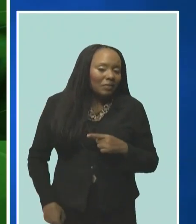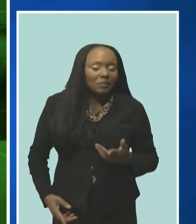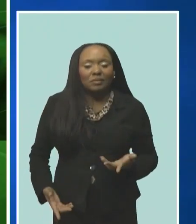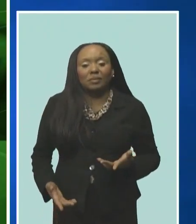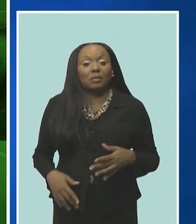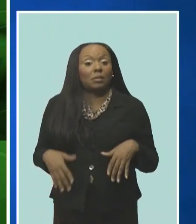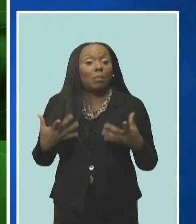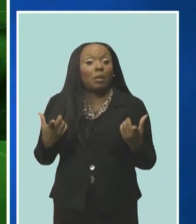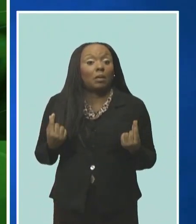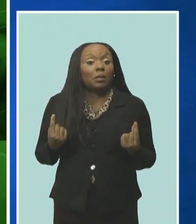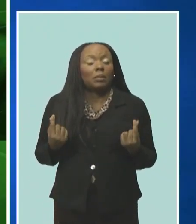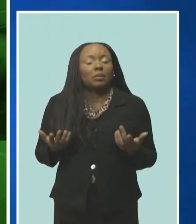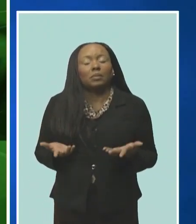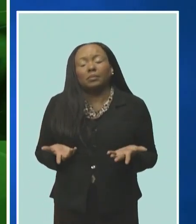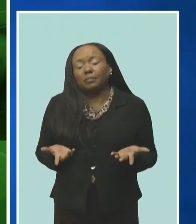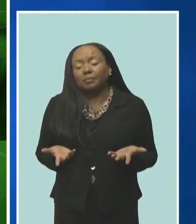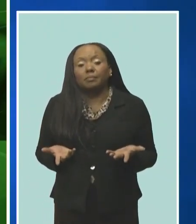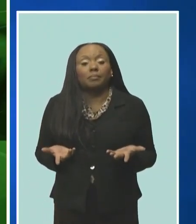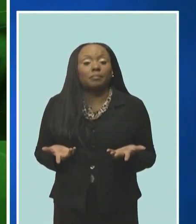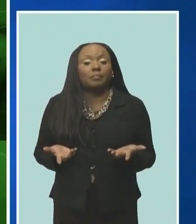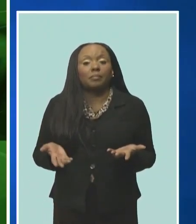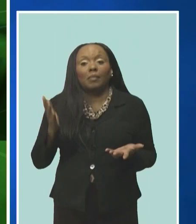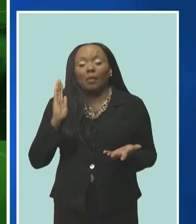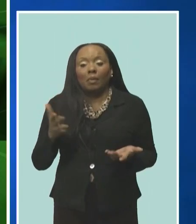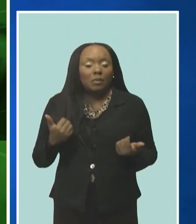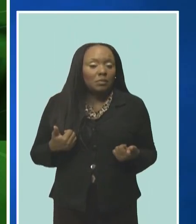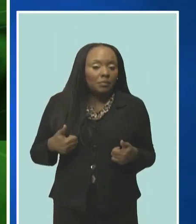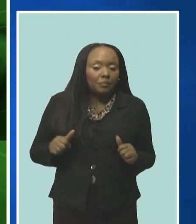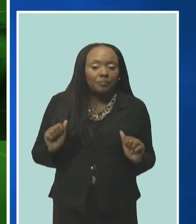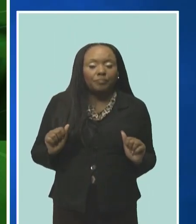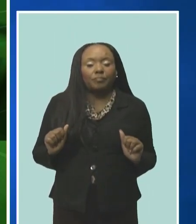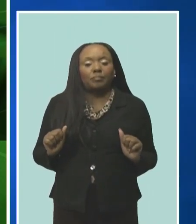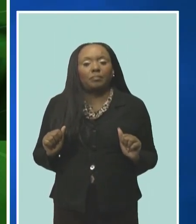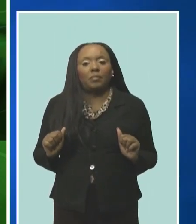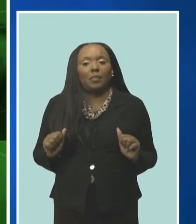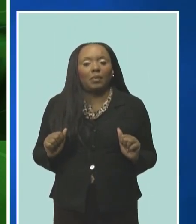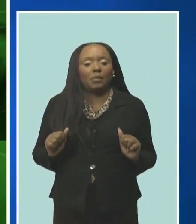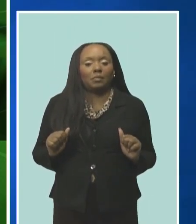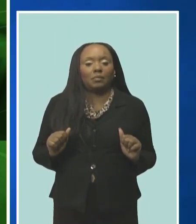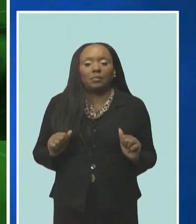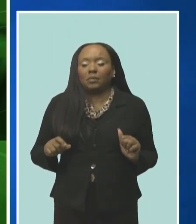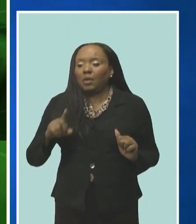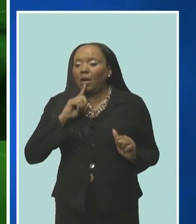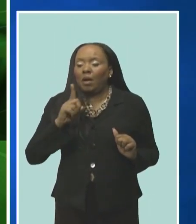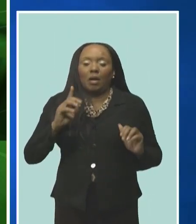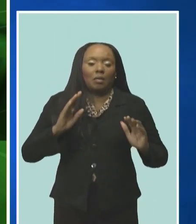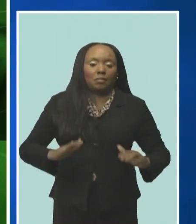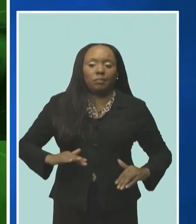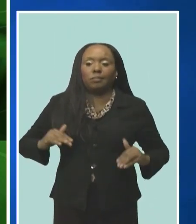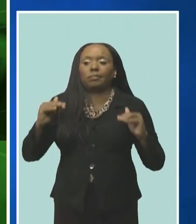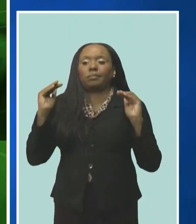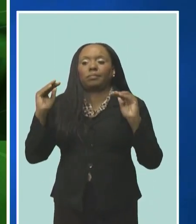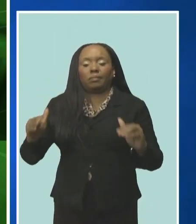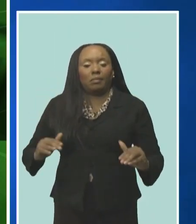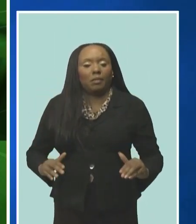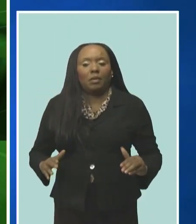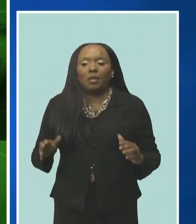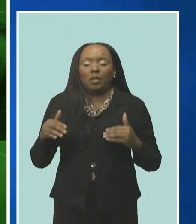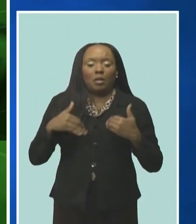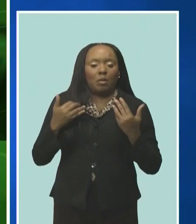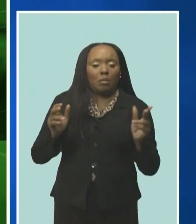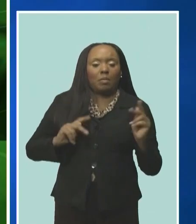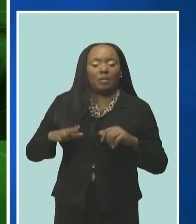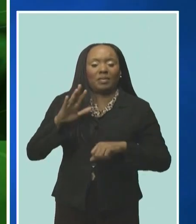doing through my ministry is to try as much as possible to promote entrepreneurship as a viable option for our young